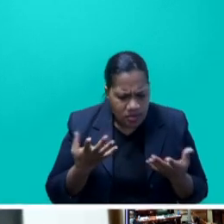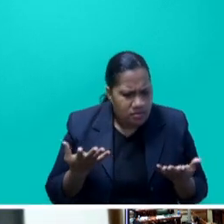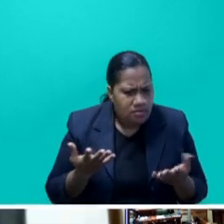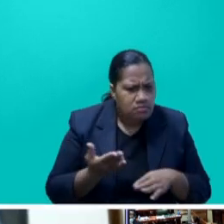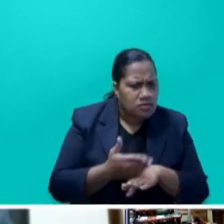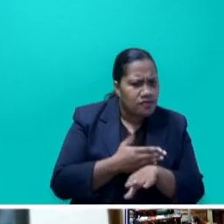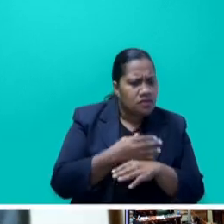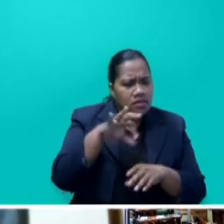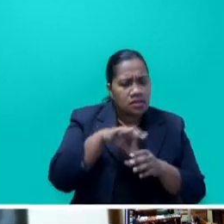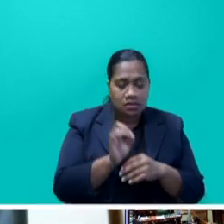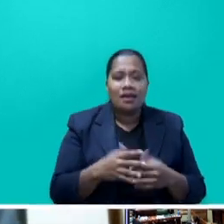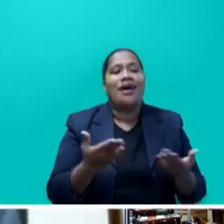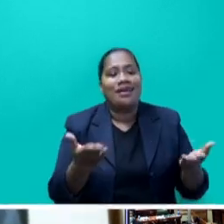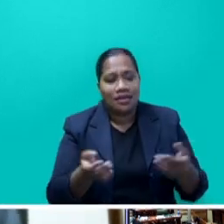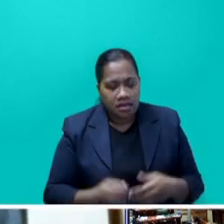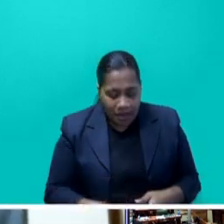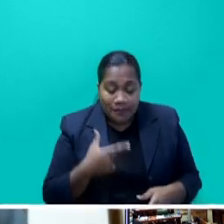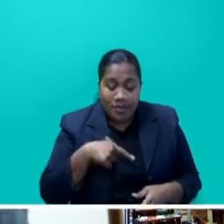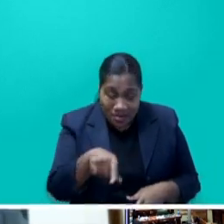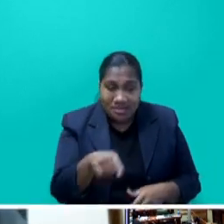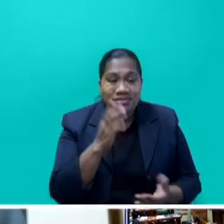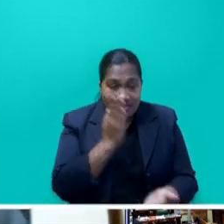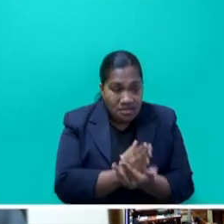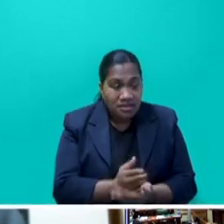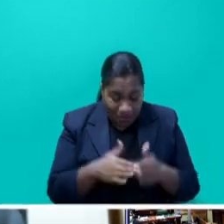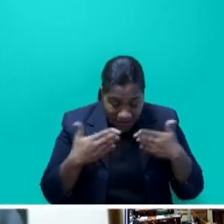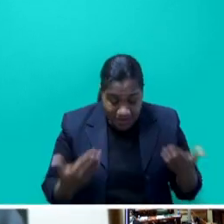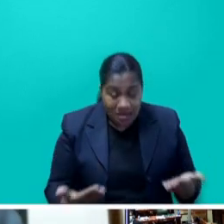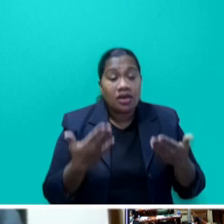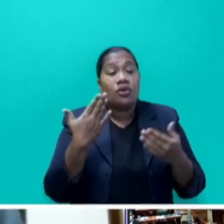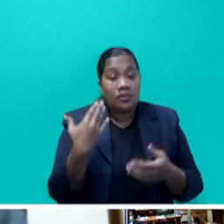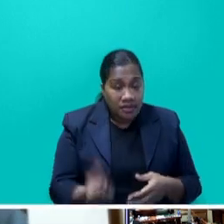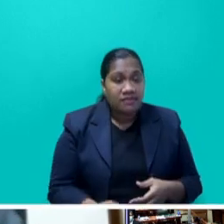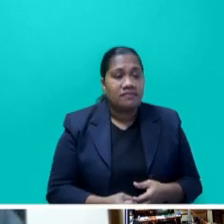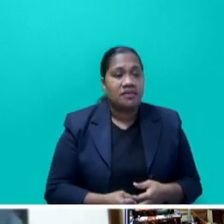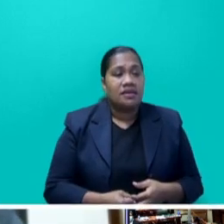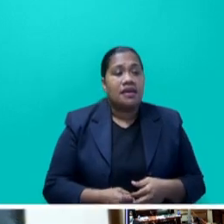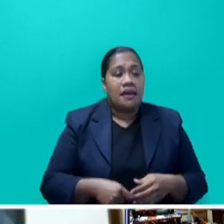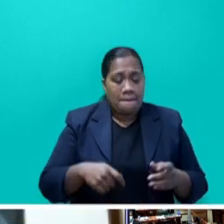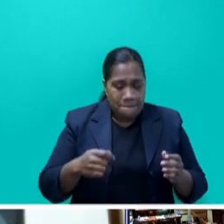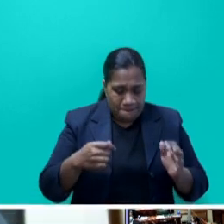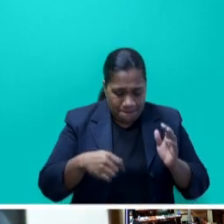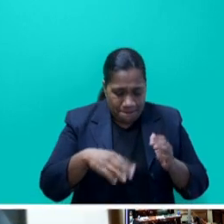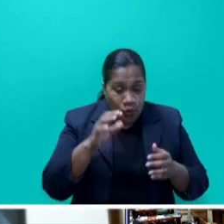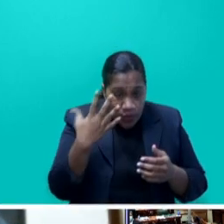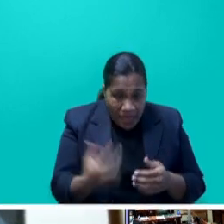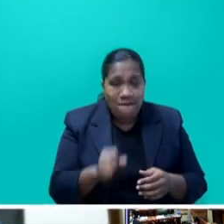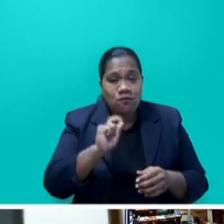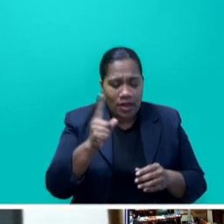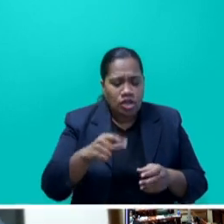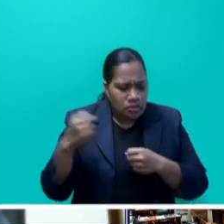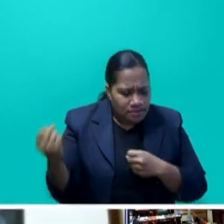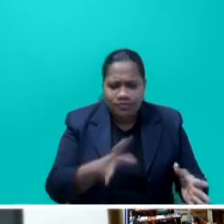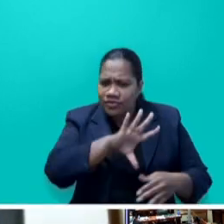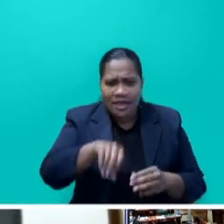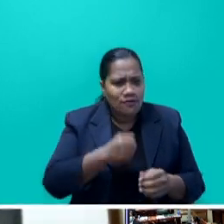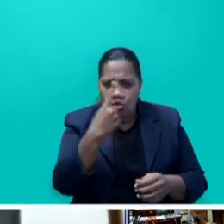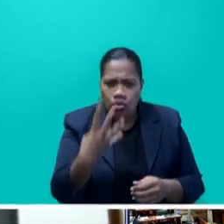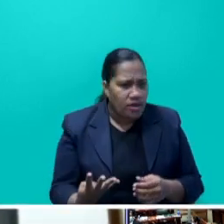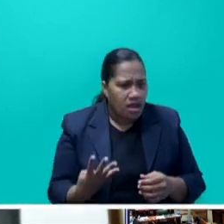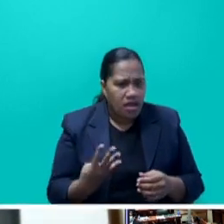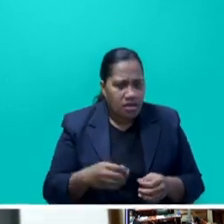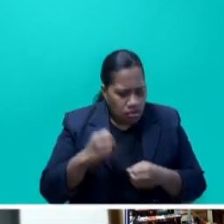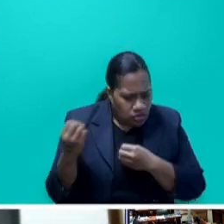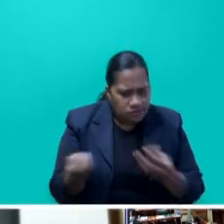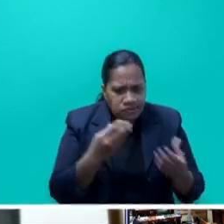elections? Because the fact of the matter is, at the moment, we're already legally mandated to provide it every quarter. We do it in any case. Hasn't